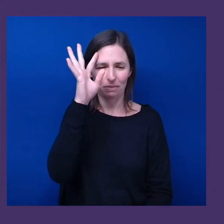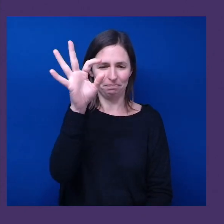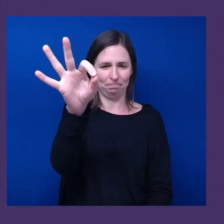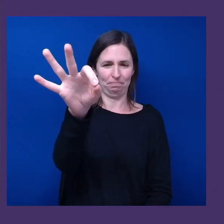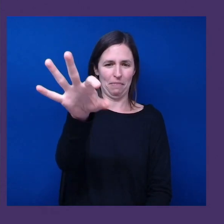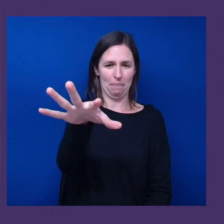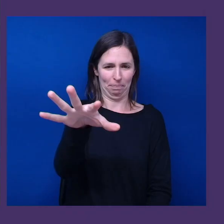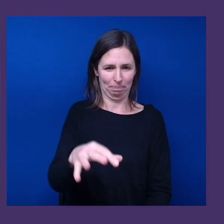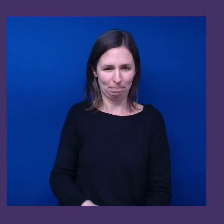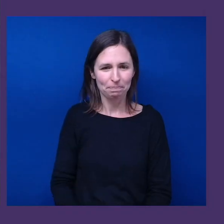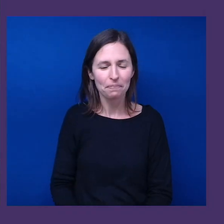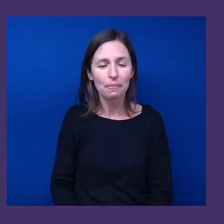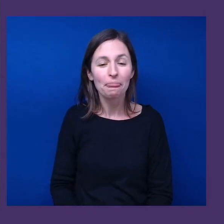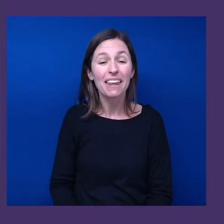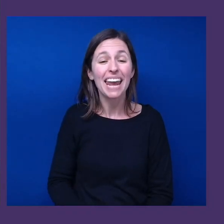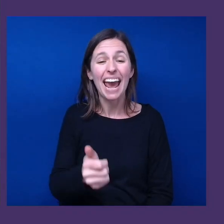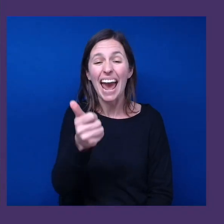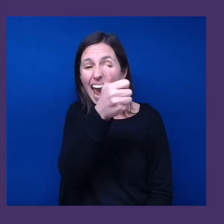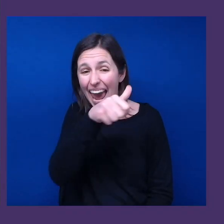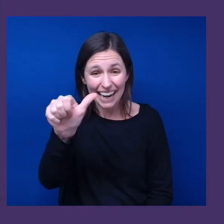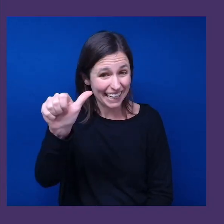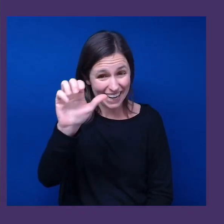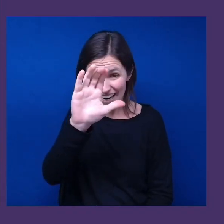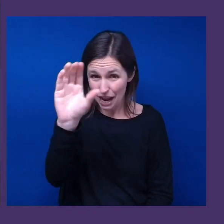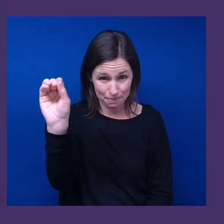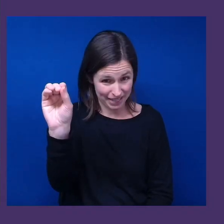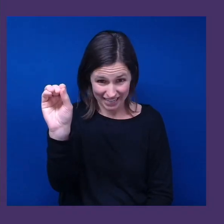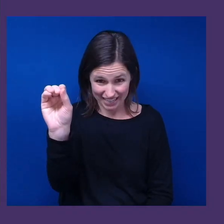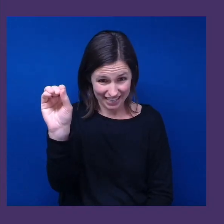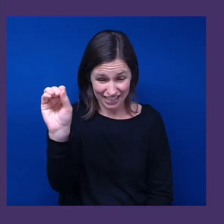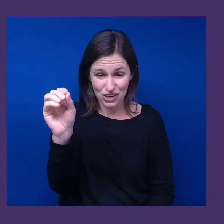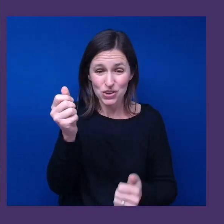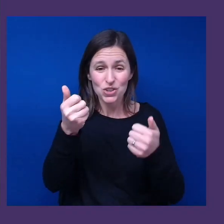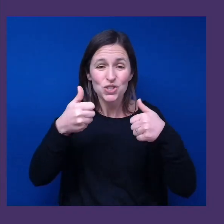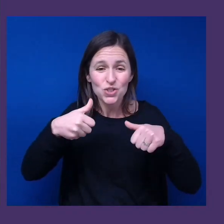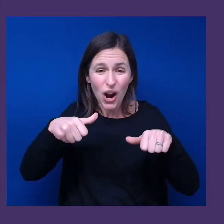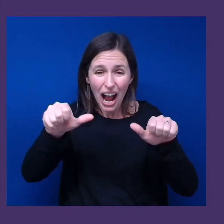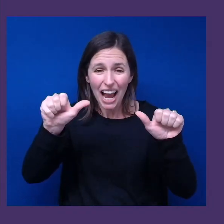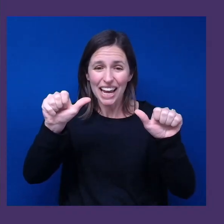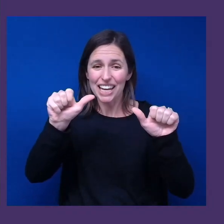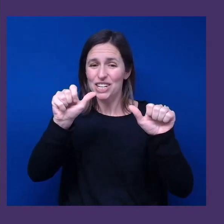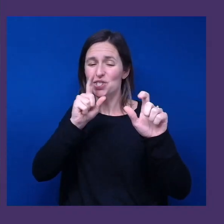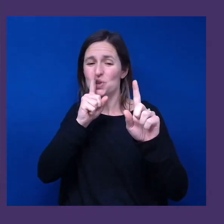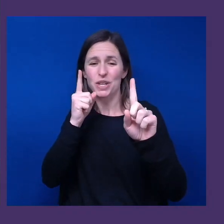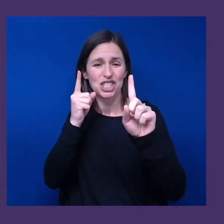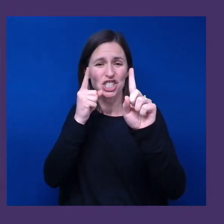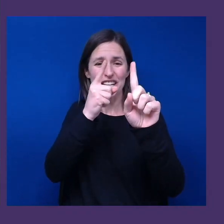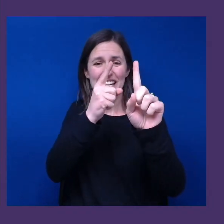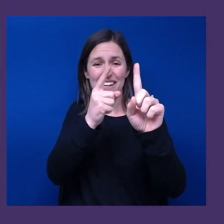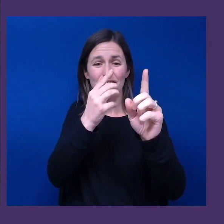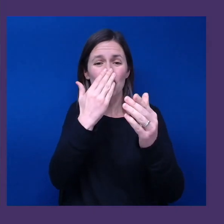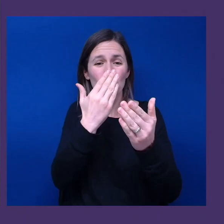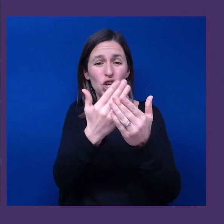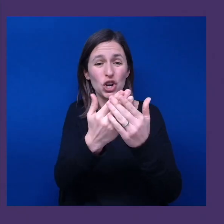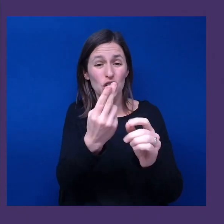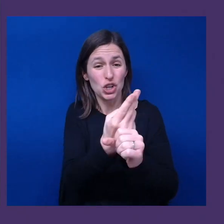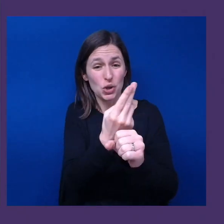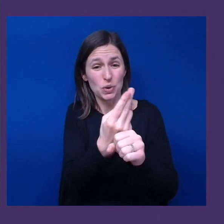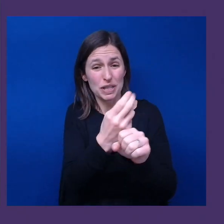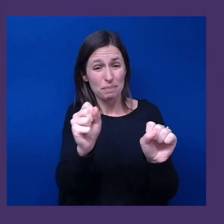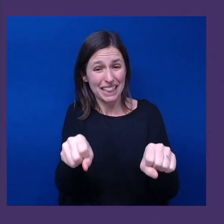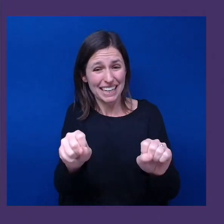company who strive to achieve good usability will already be preparing